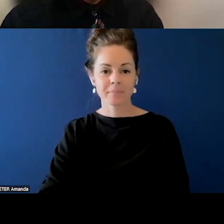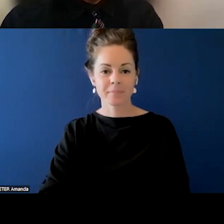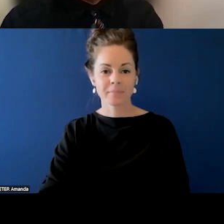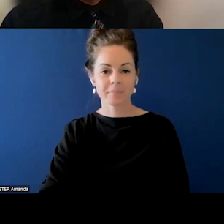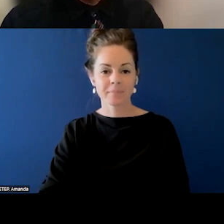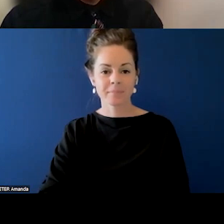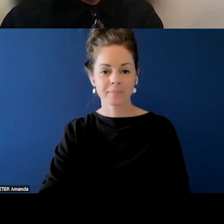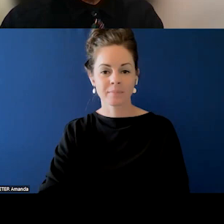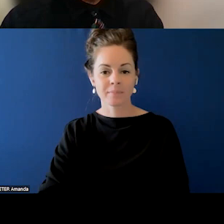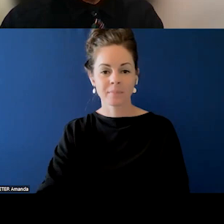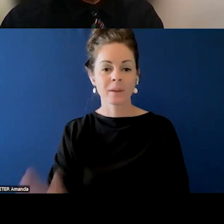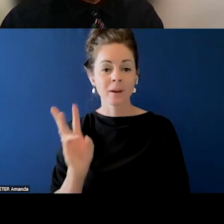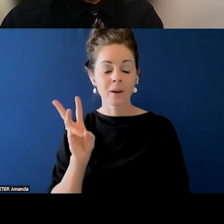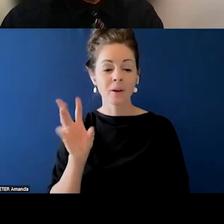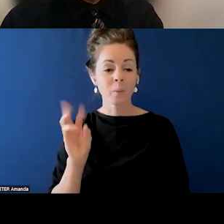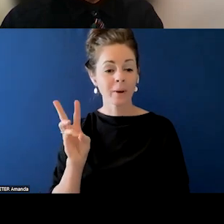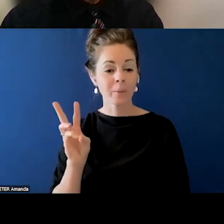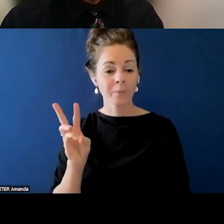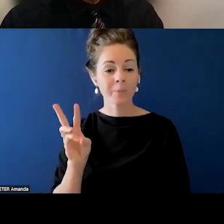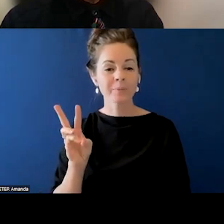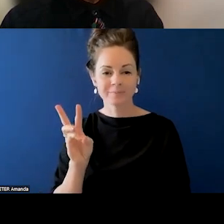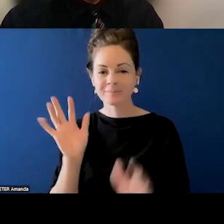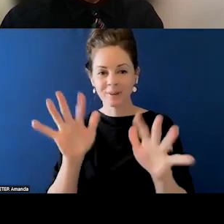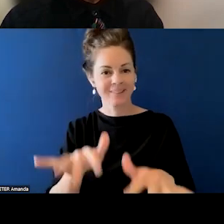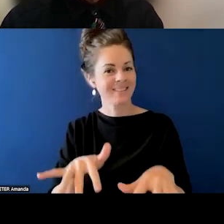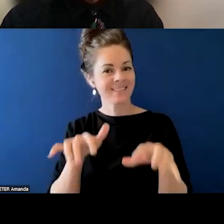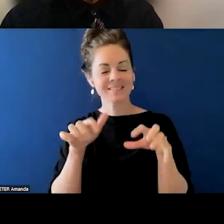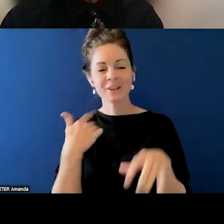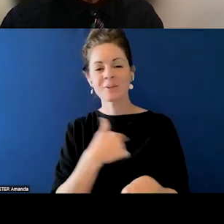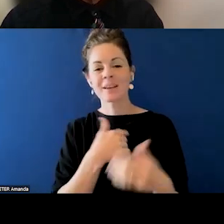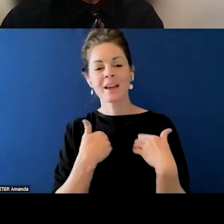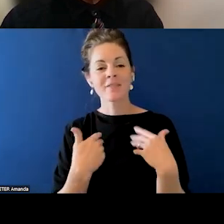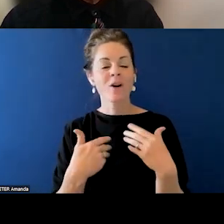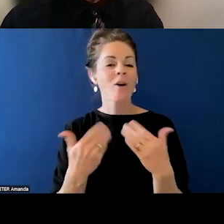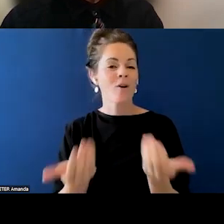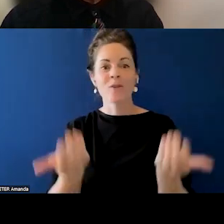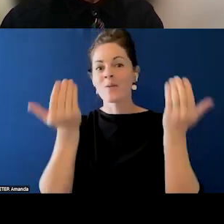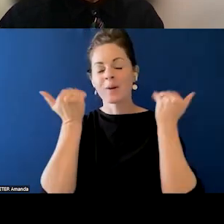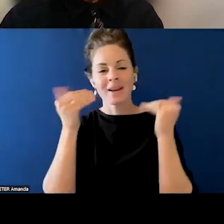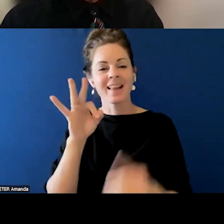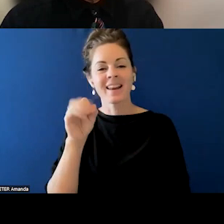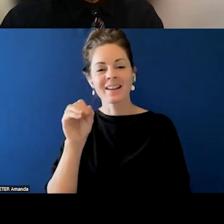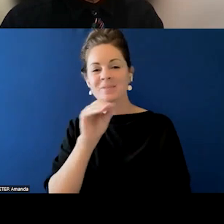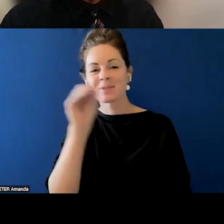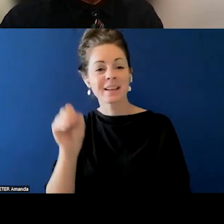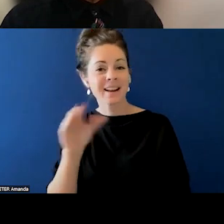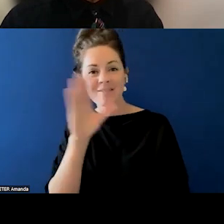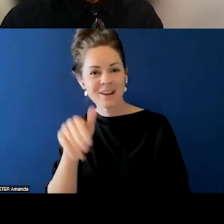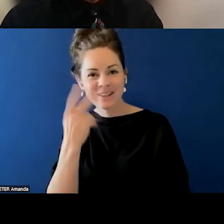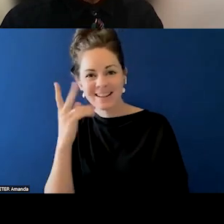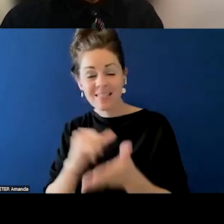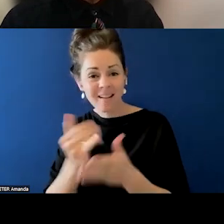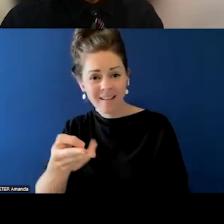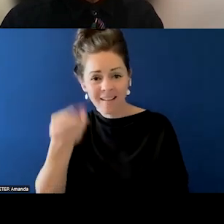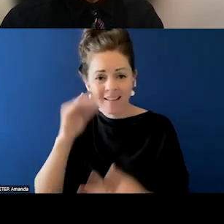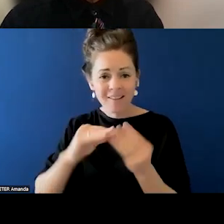And wow, what an audience. We have overwhelmingly 90%. I don't think I've seen it this high